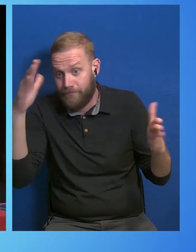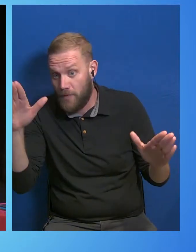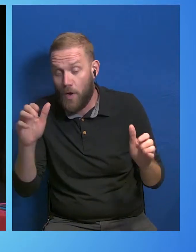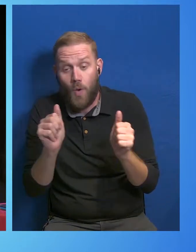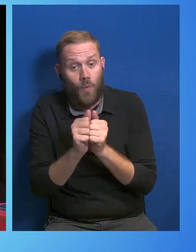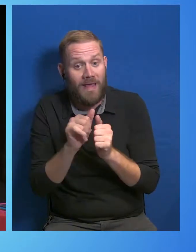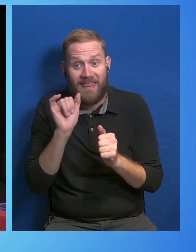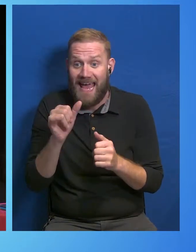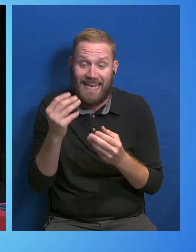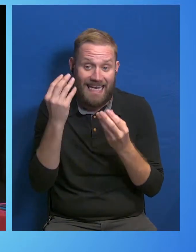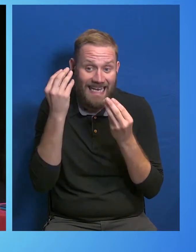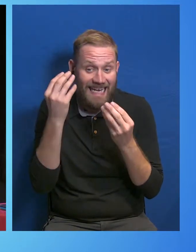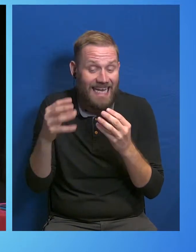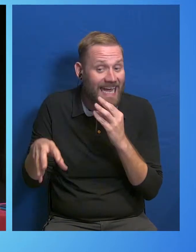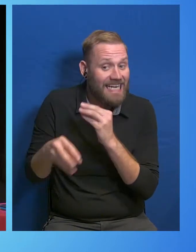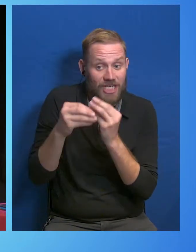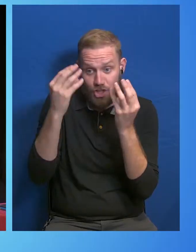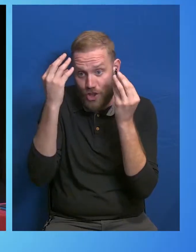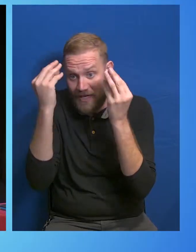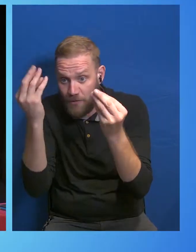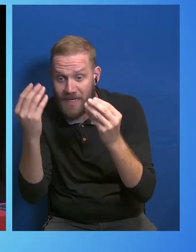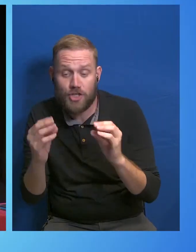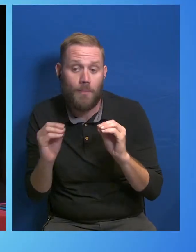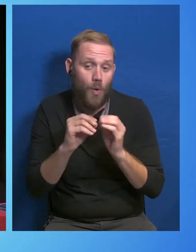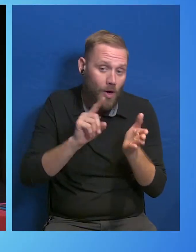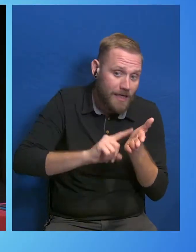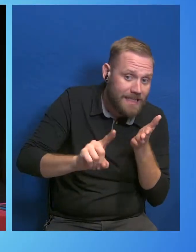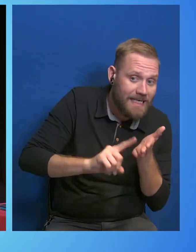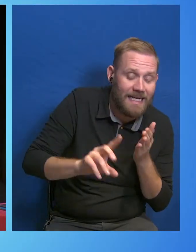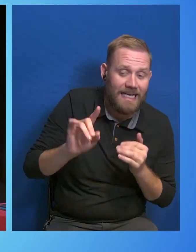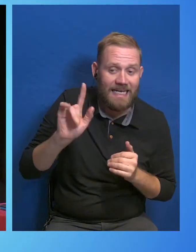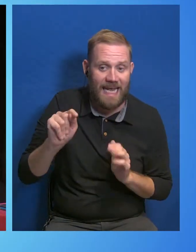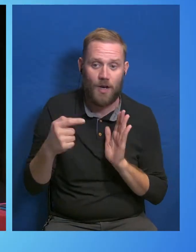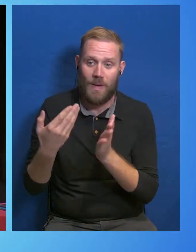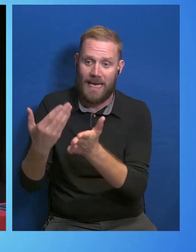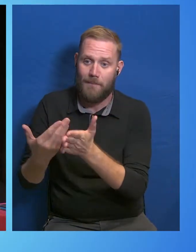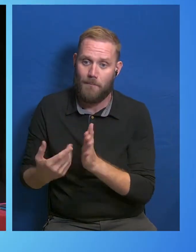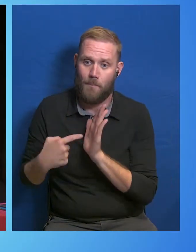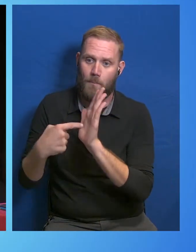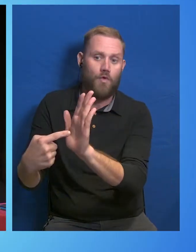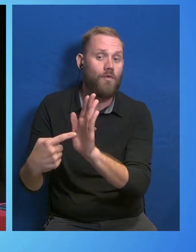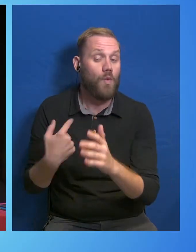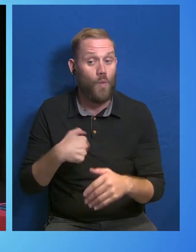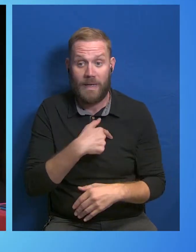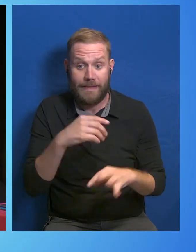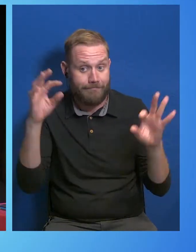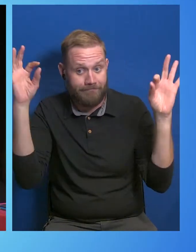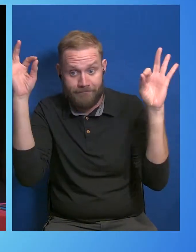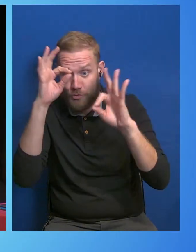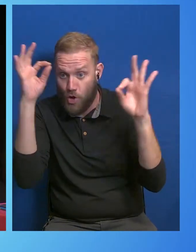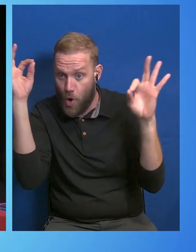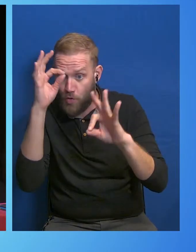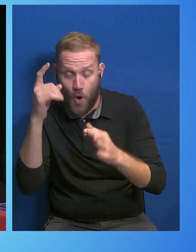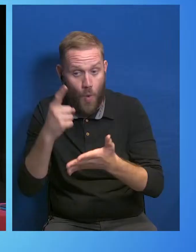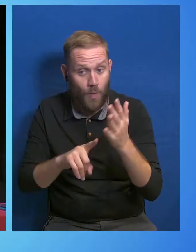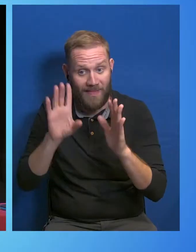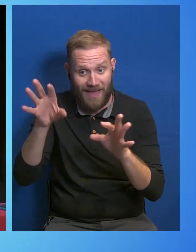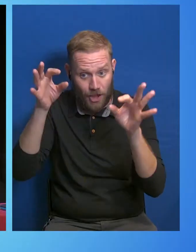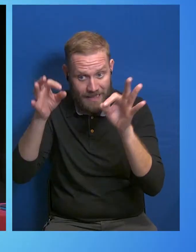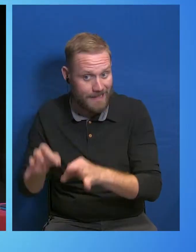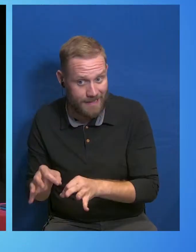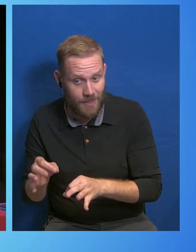additional information, additional research and data that we can present. We just don't know. We don't have